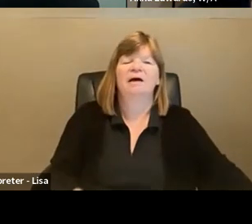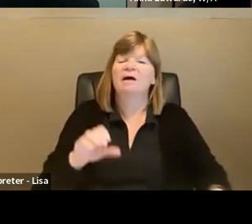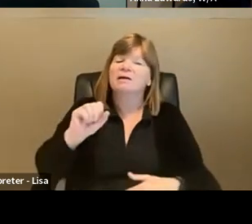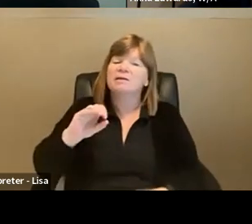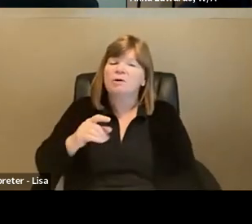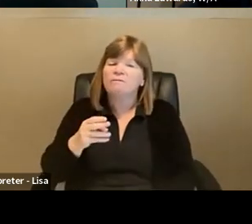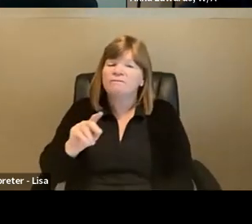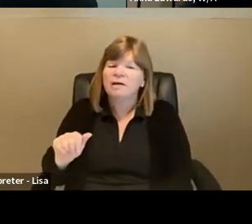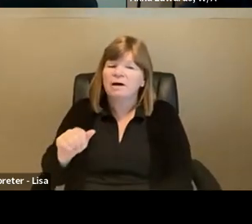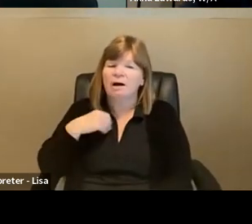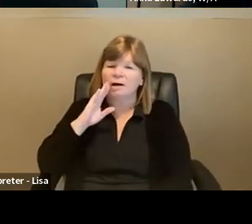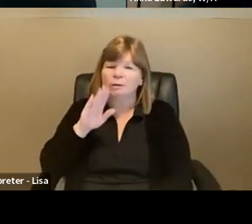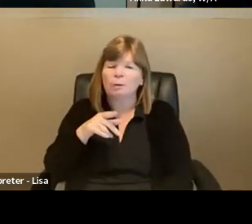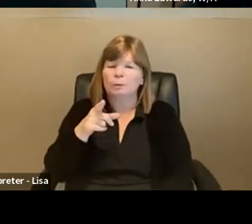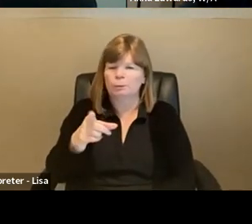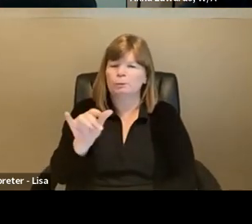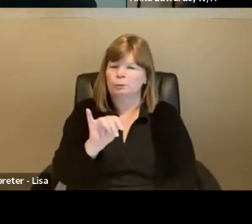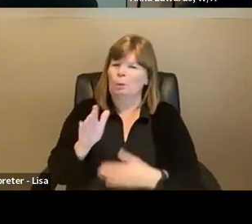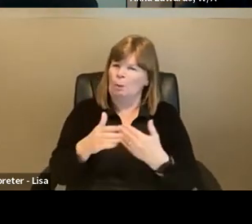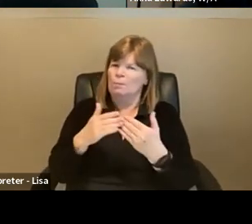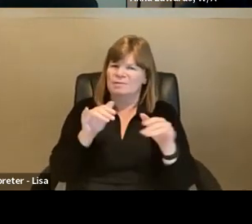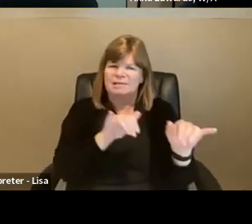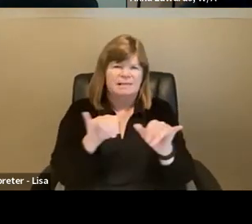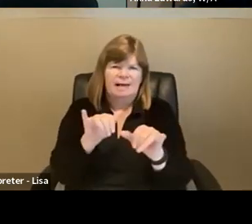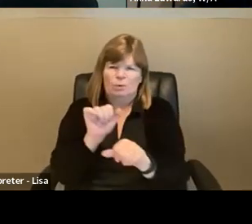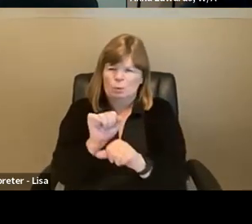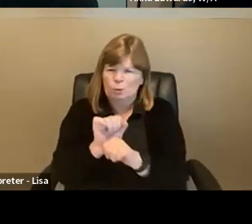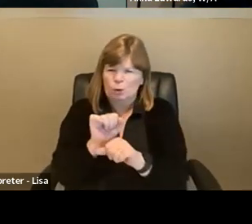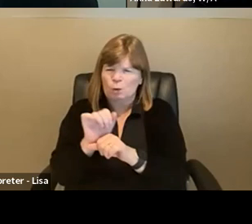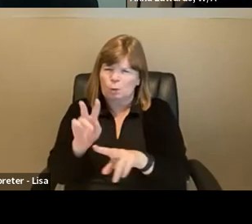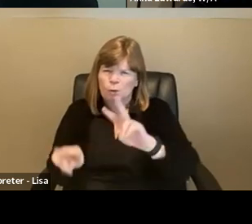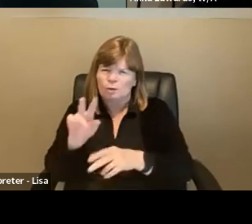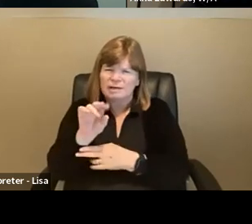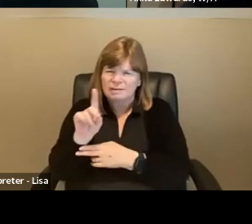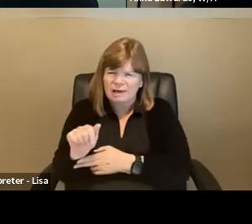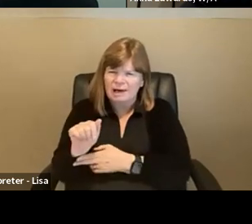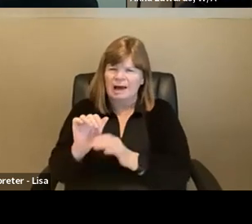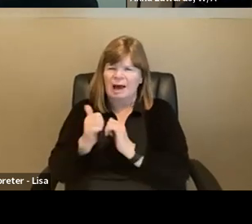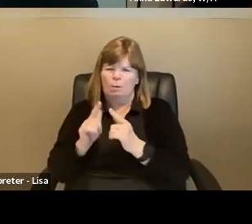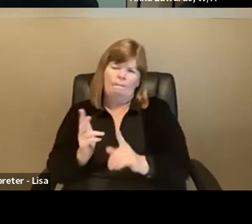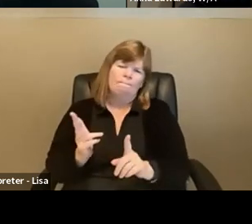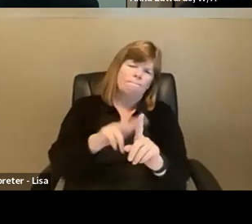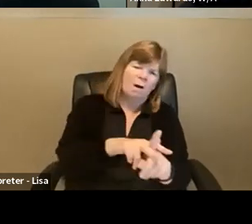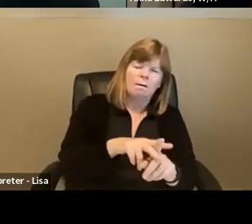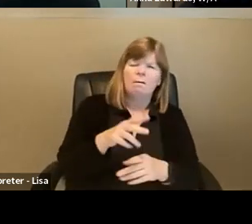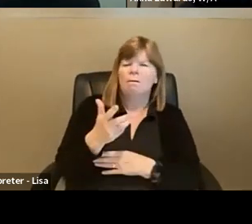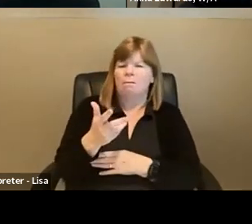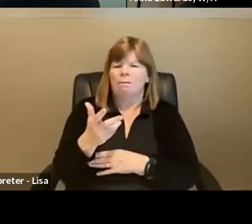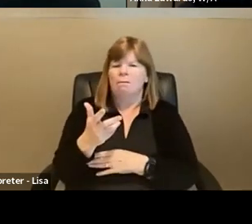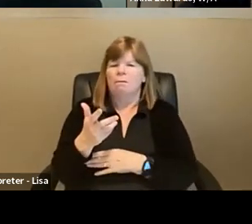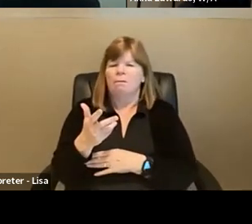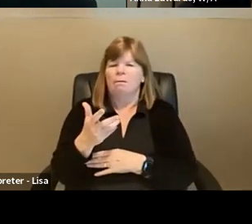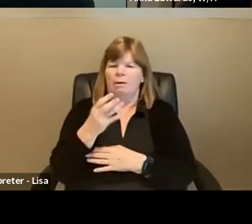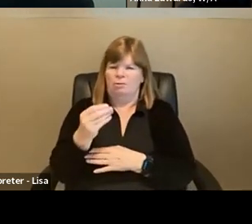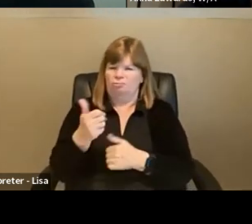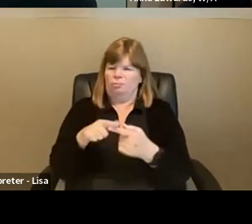I know you all have also been doing very similar work in looking at data around implementation and trying to